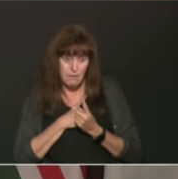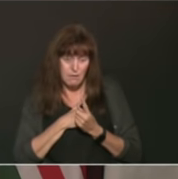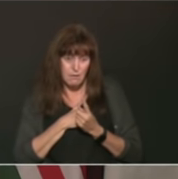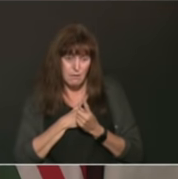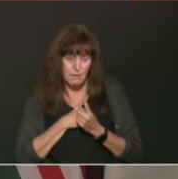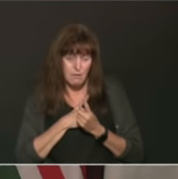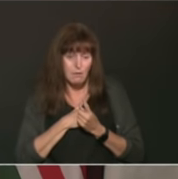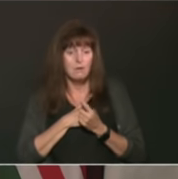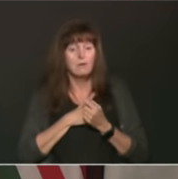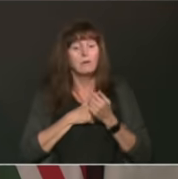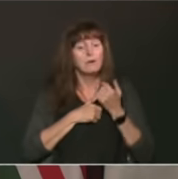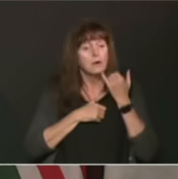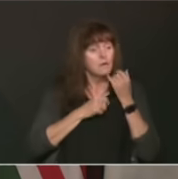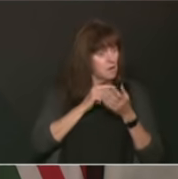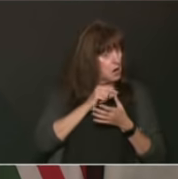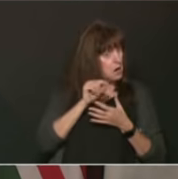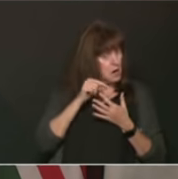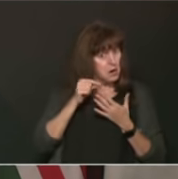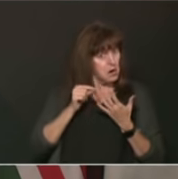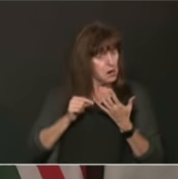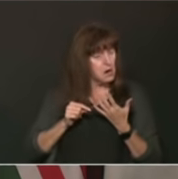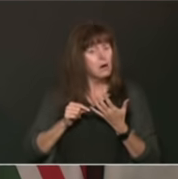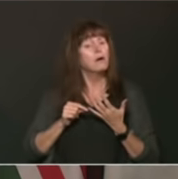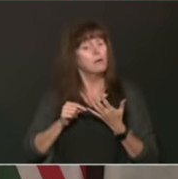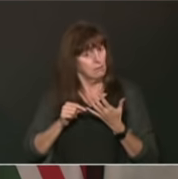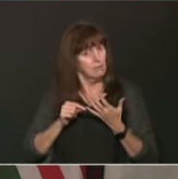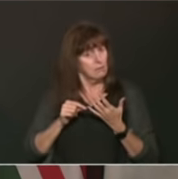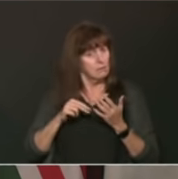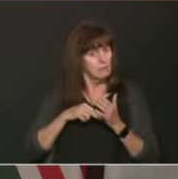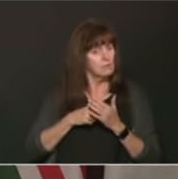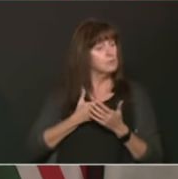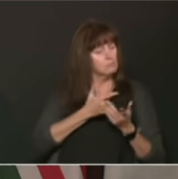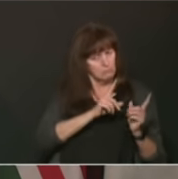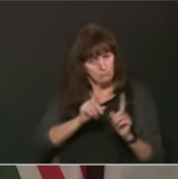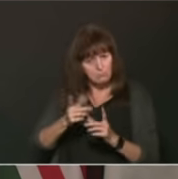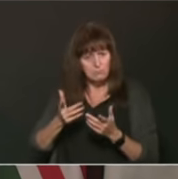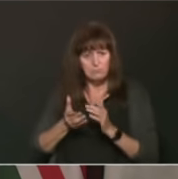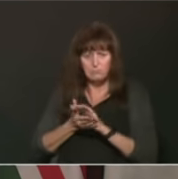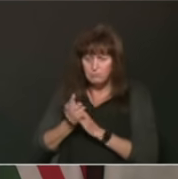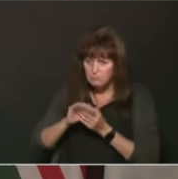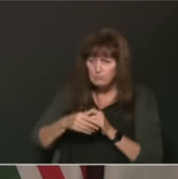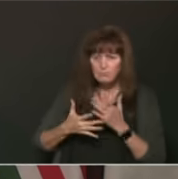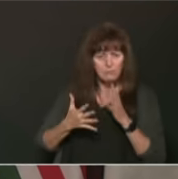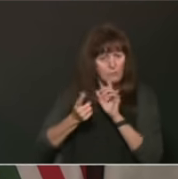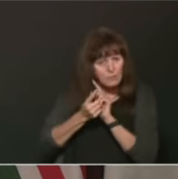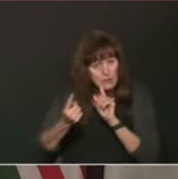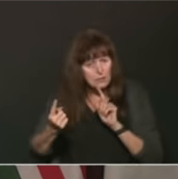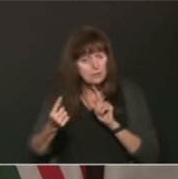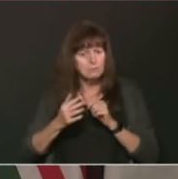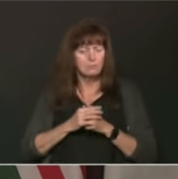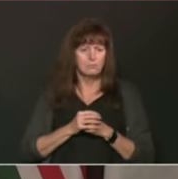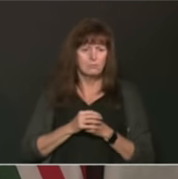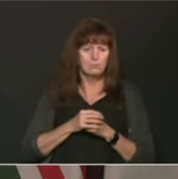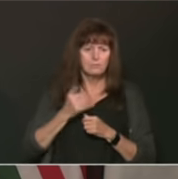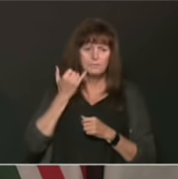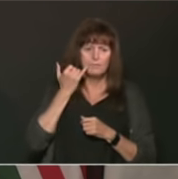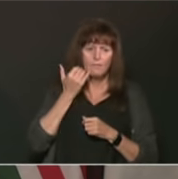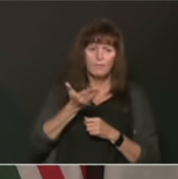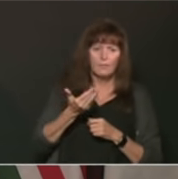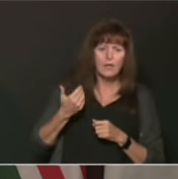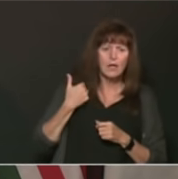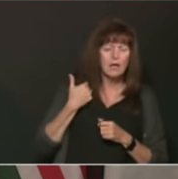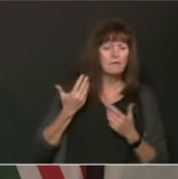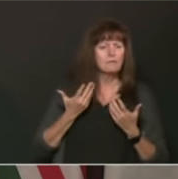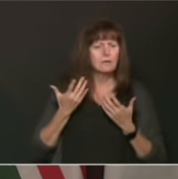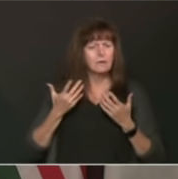with good hand hygiene, distancing, masking if you so choose, if you're vulnerable to this virus, like immune suppressed. So we've